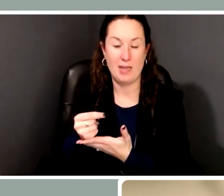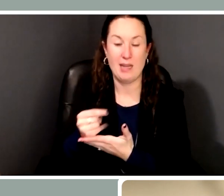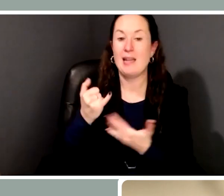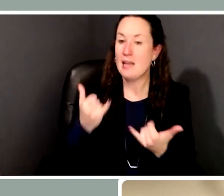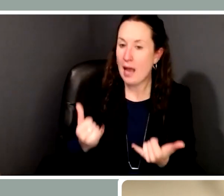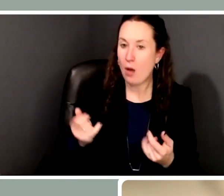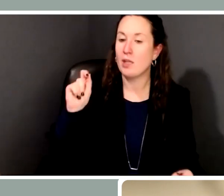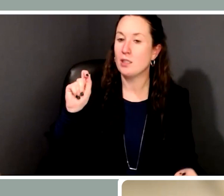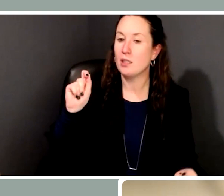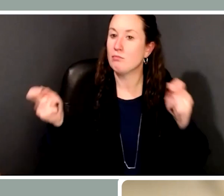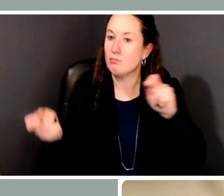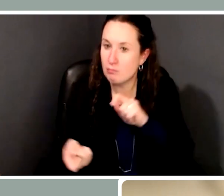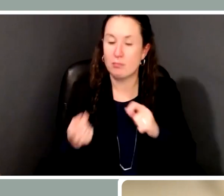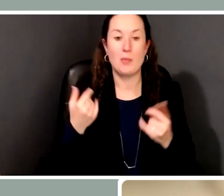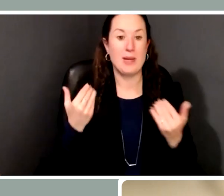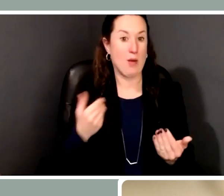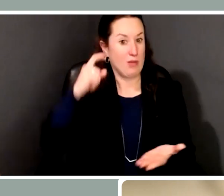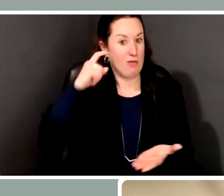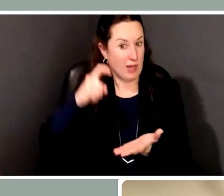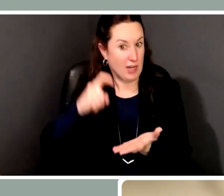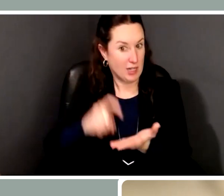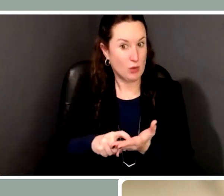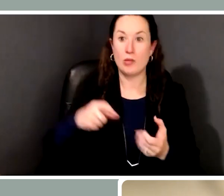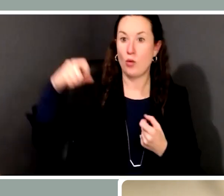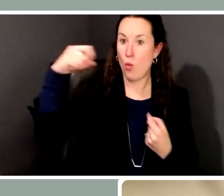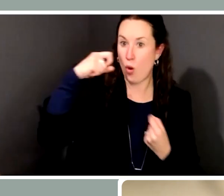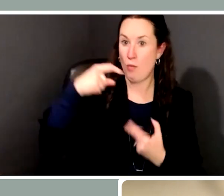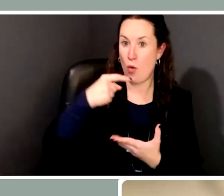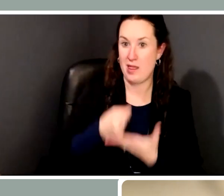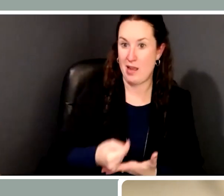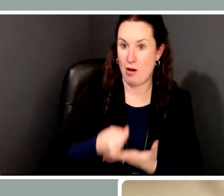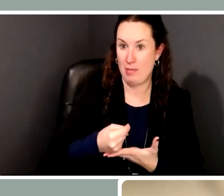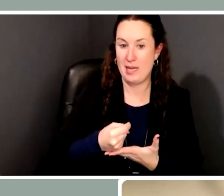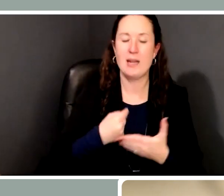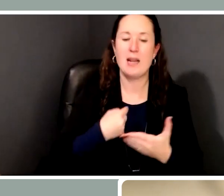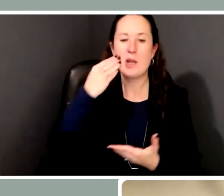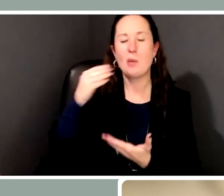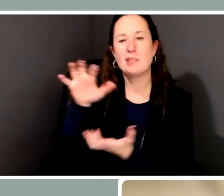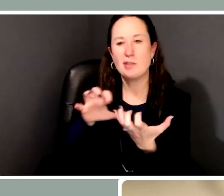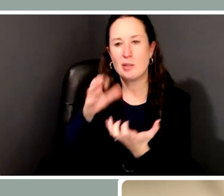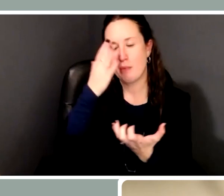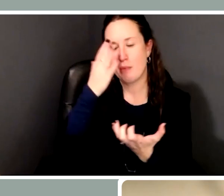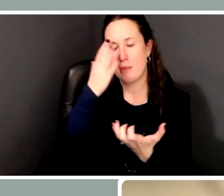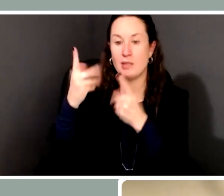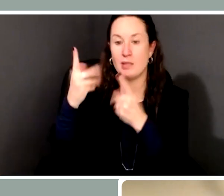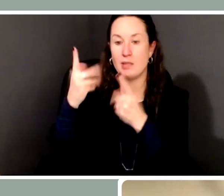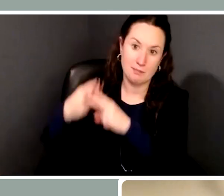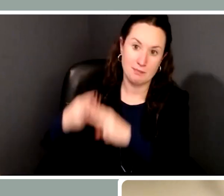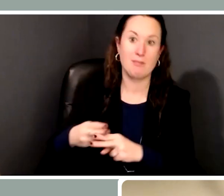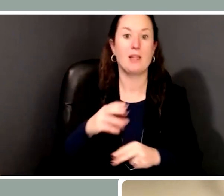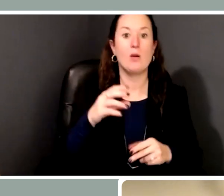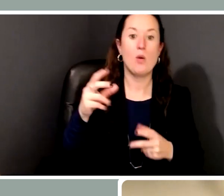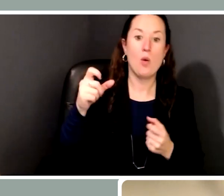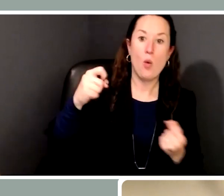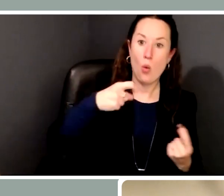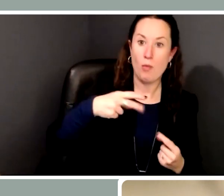we've recognized that actually hormone therapy, like what we call hormone therapy, and I know it's confusing because we also have lots of names for hormone therapy, endocrine therapy, it's really